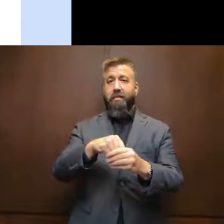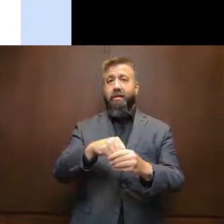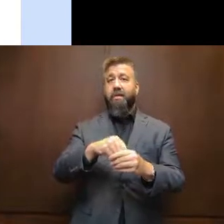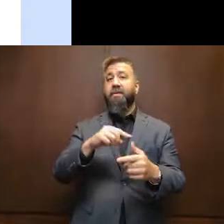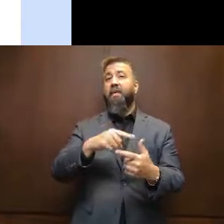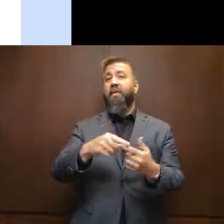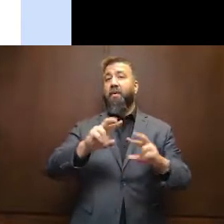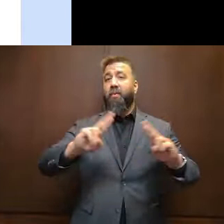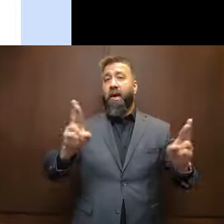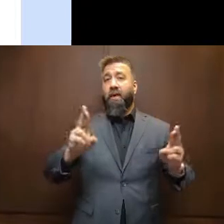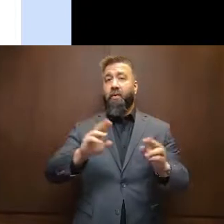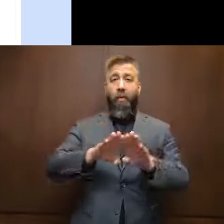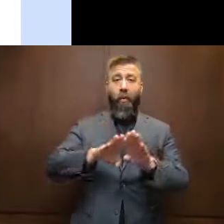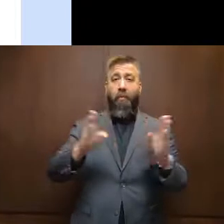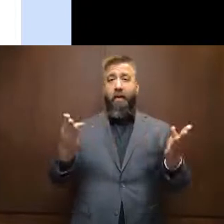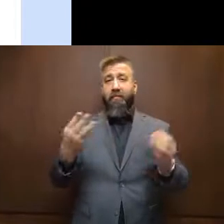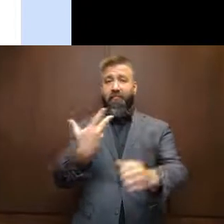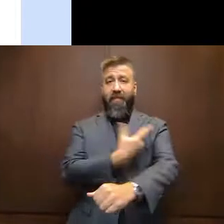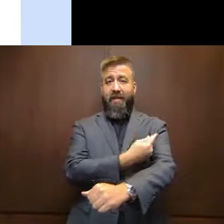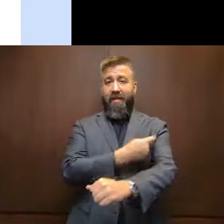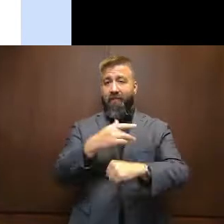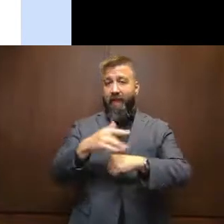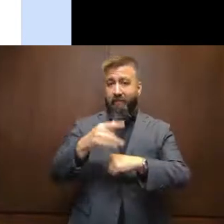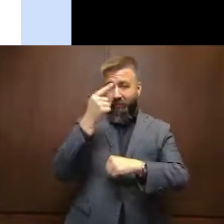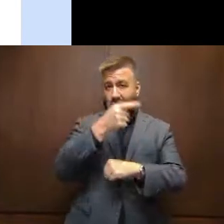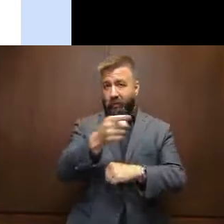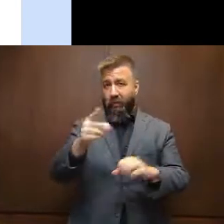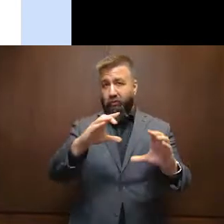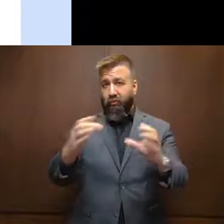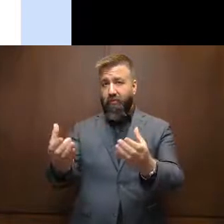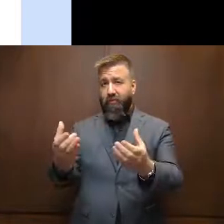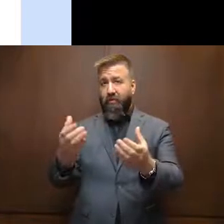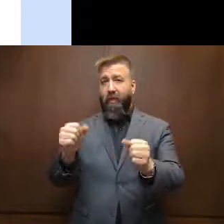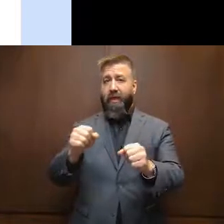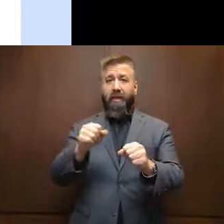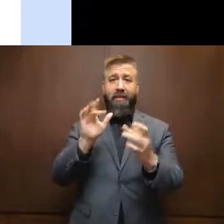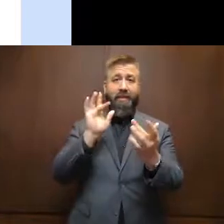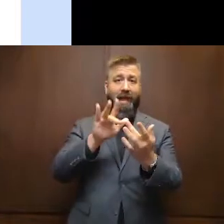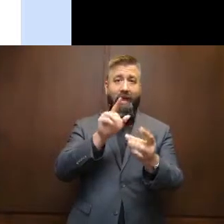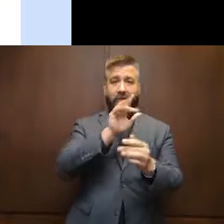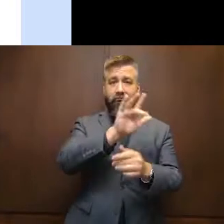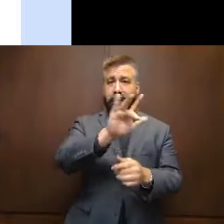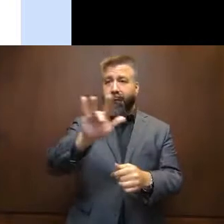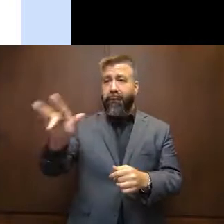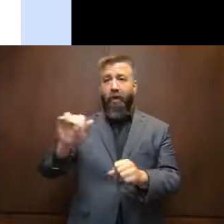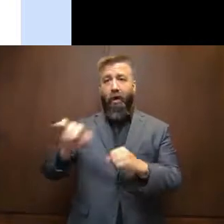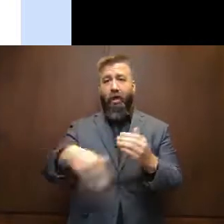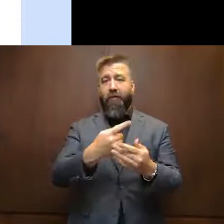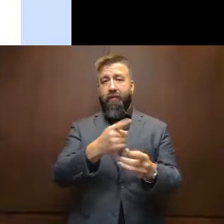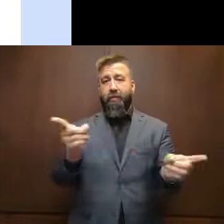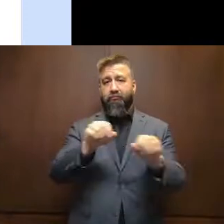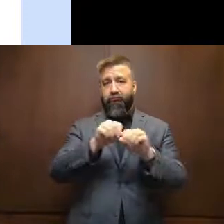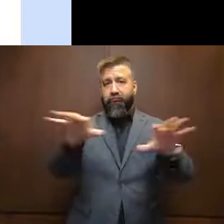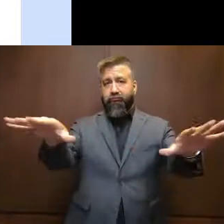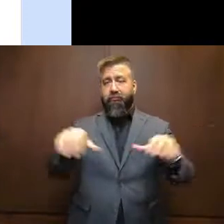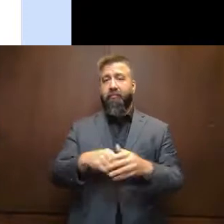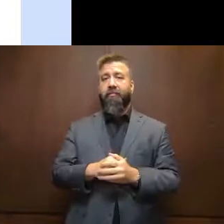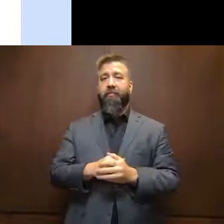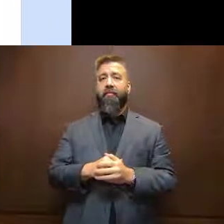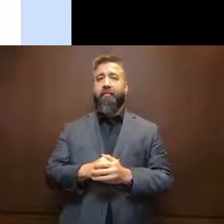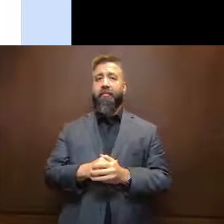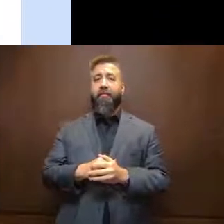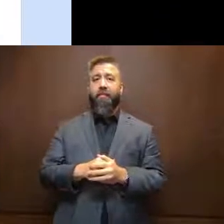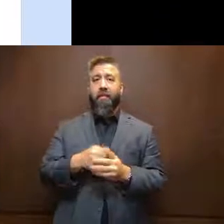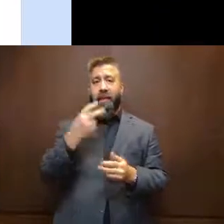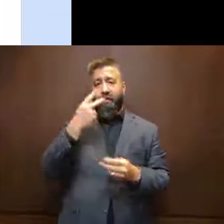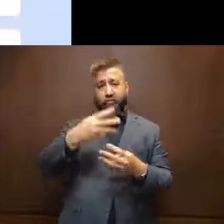up those next phases, we have the contact information that we can blast all the specifics out to you. So as you scroll